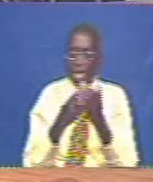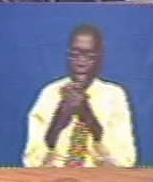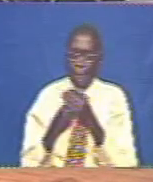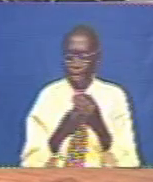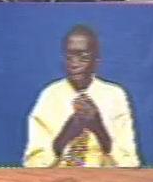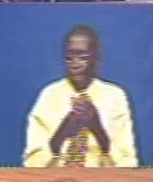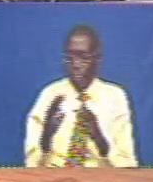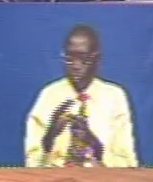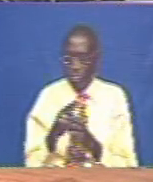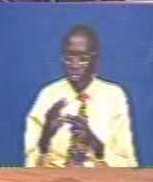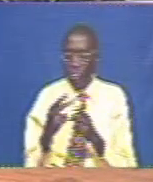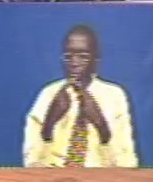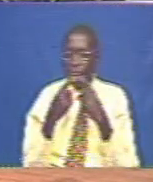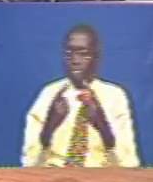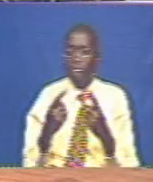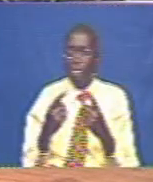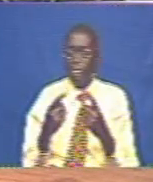and that's why I'm giving ourselves